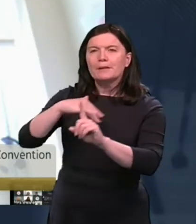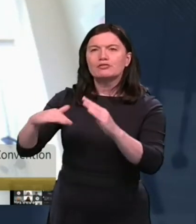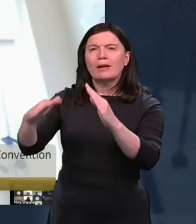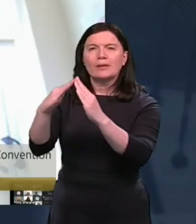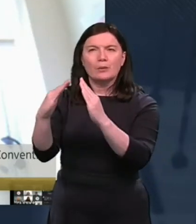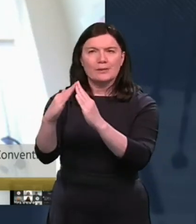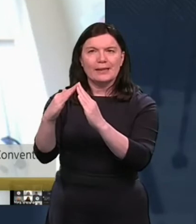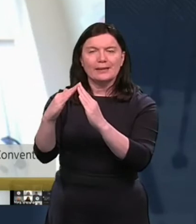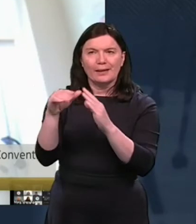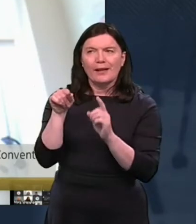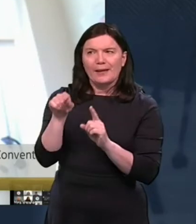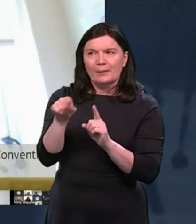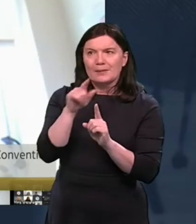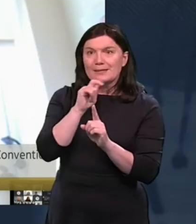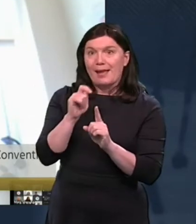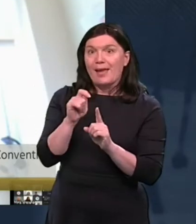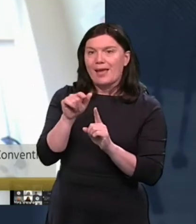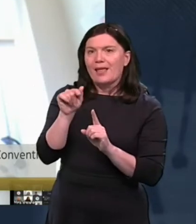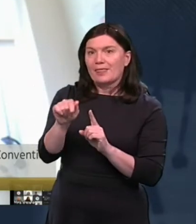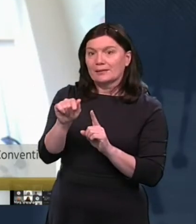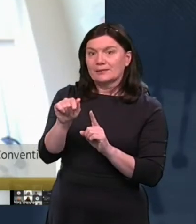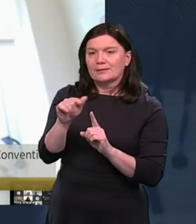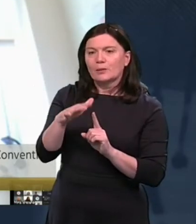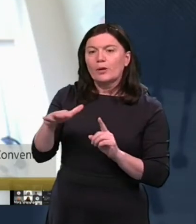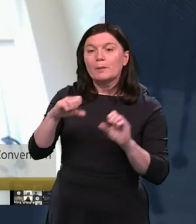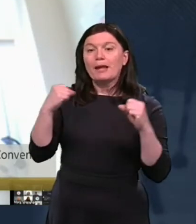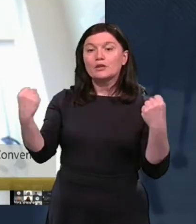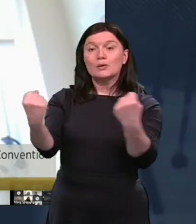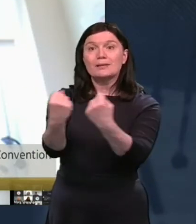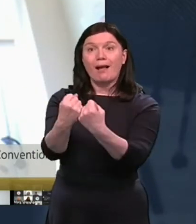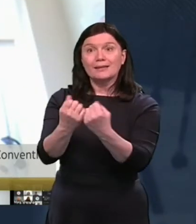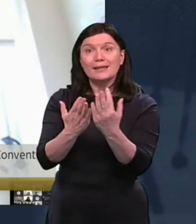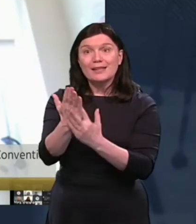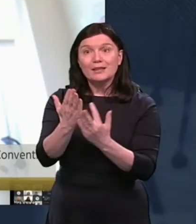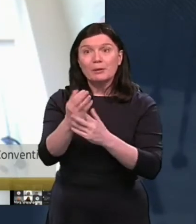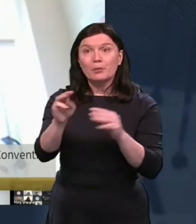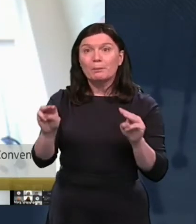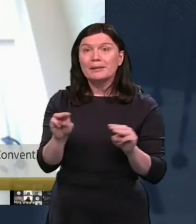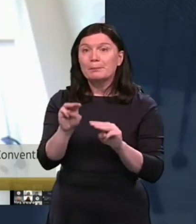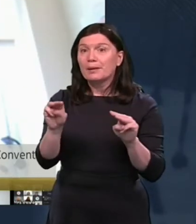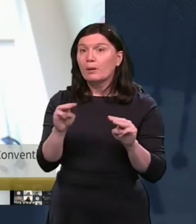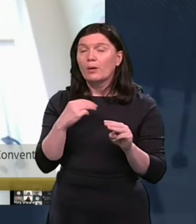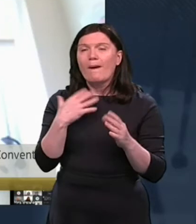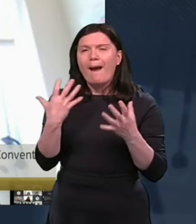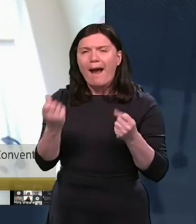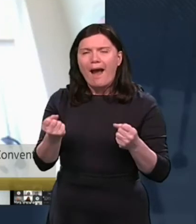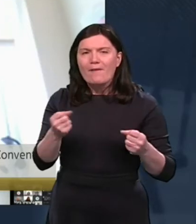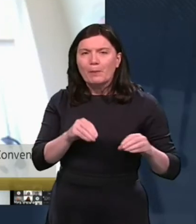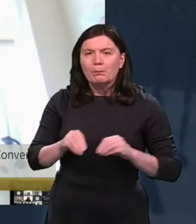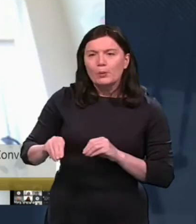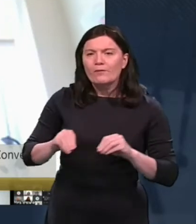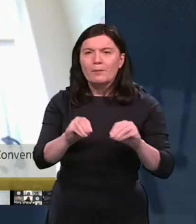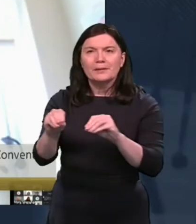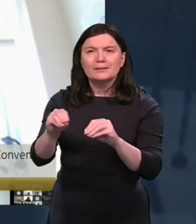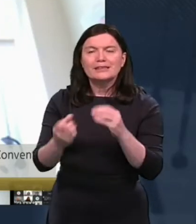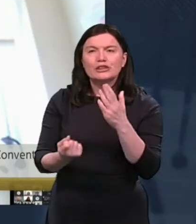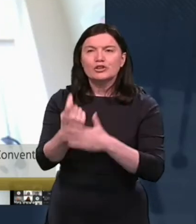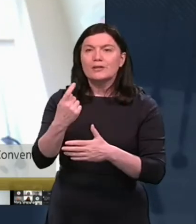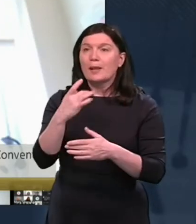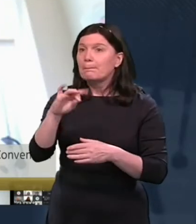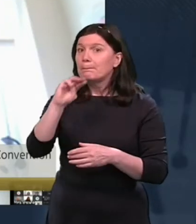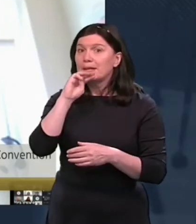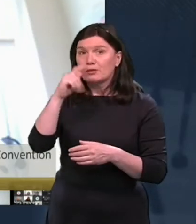design. He would say that when we make society accessible for people with the least mobility access, we make it accessible for everyone now and in